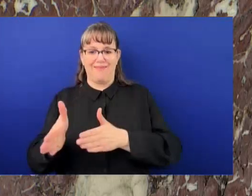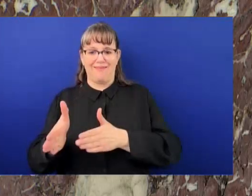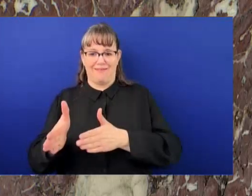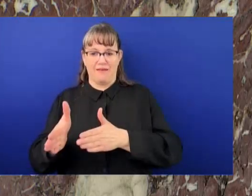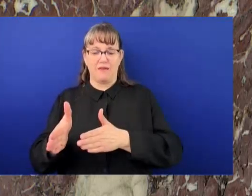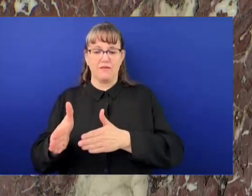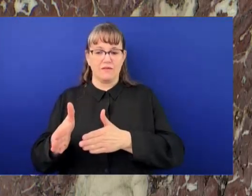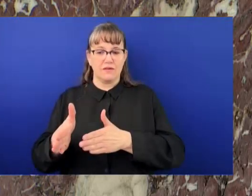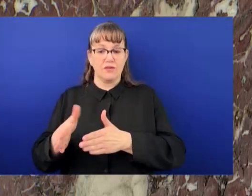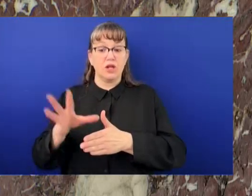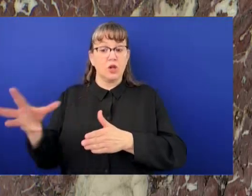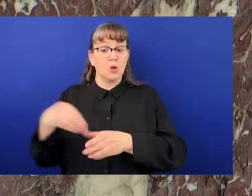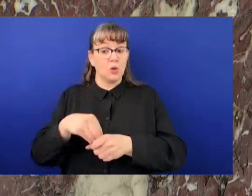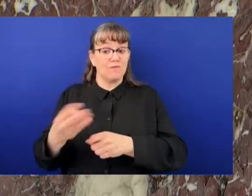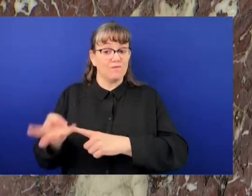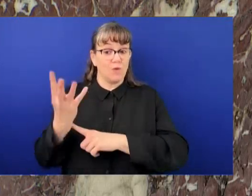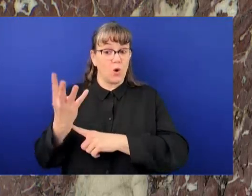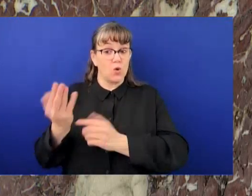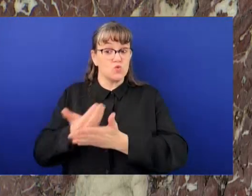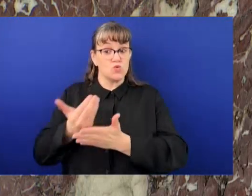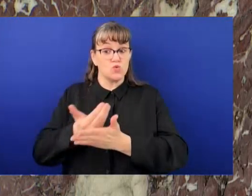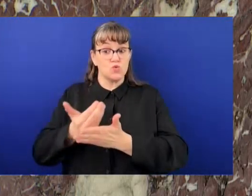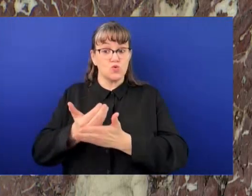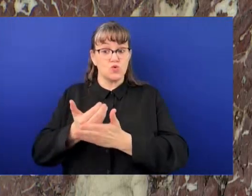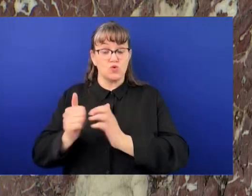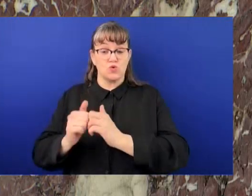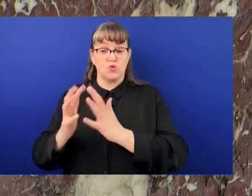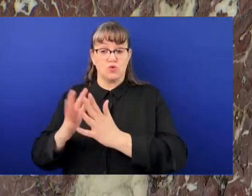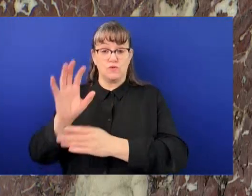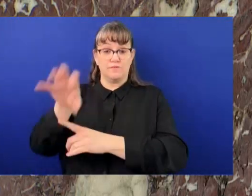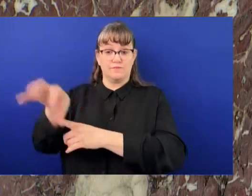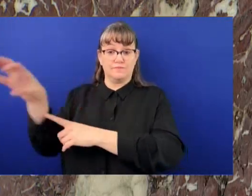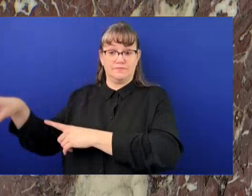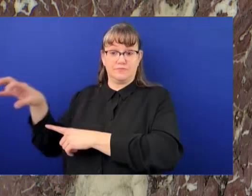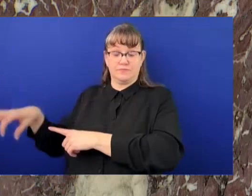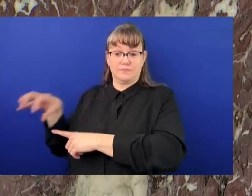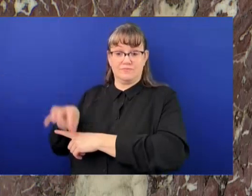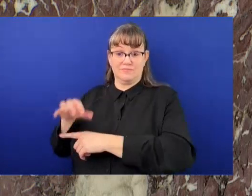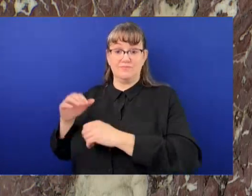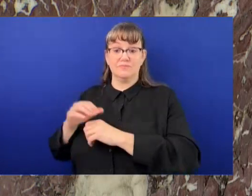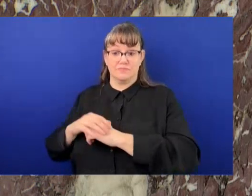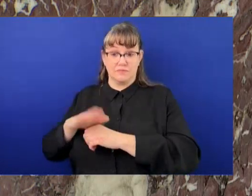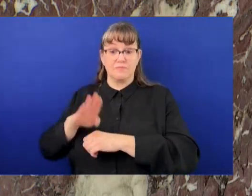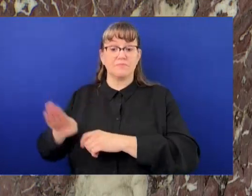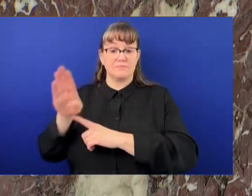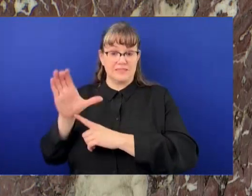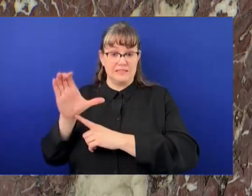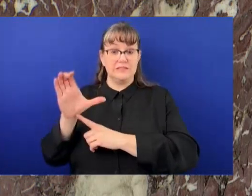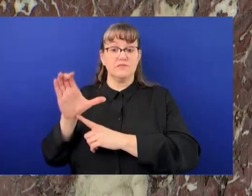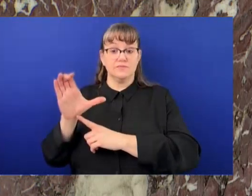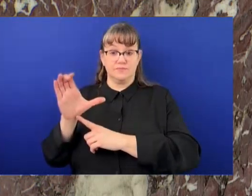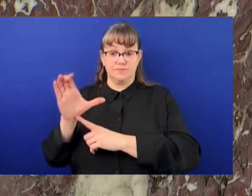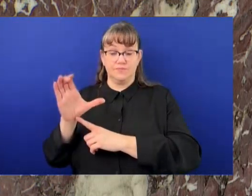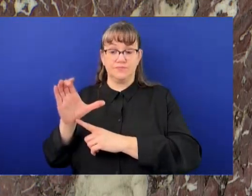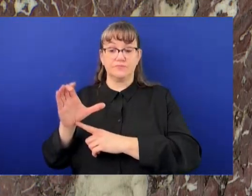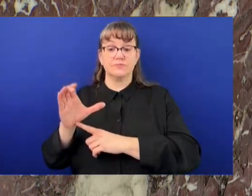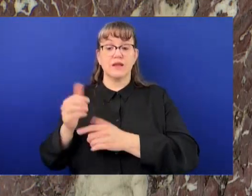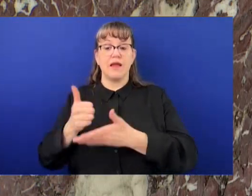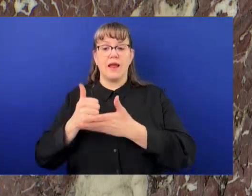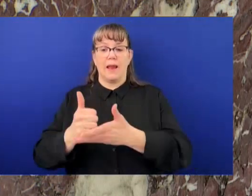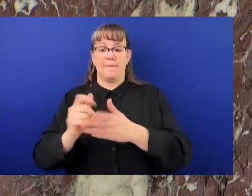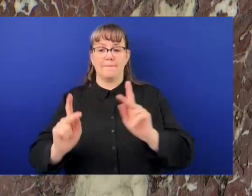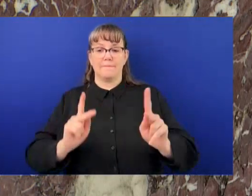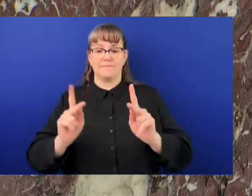rural communities across BC who face these challenges overcome them and get cancer care closer to home. Mr. Speaker, we